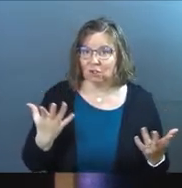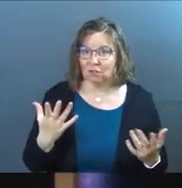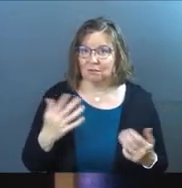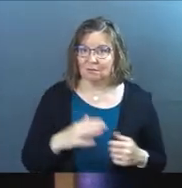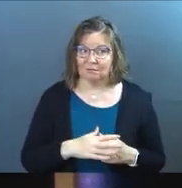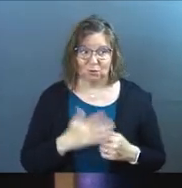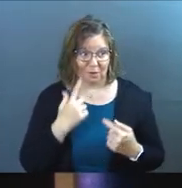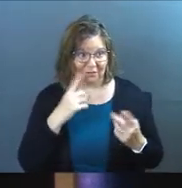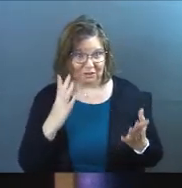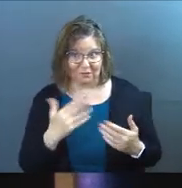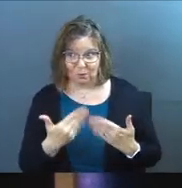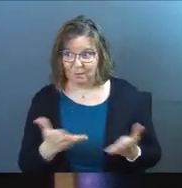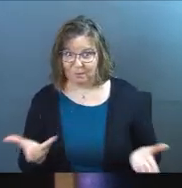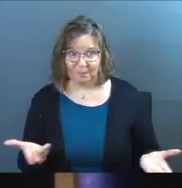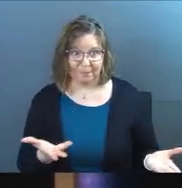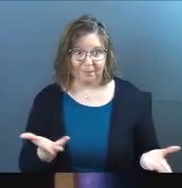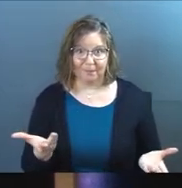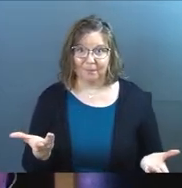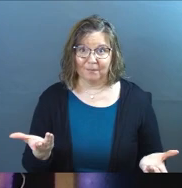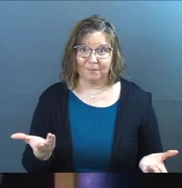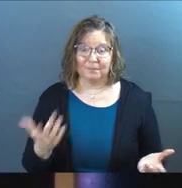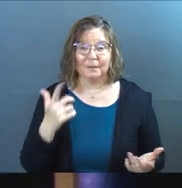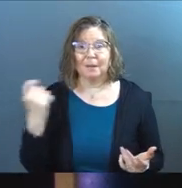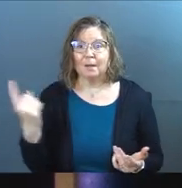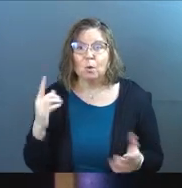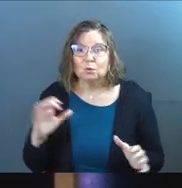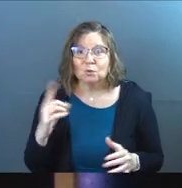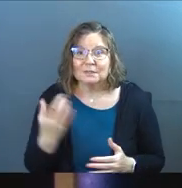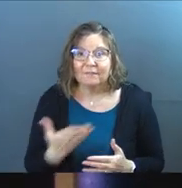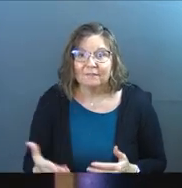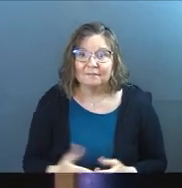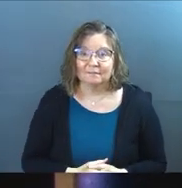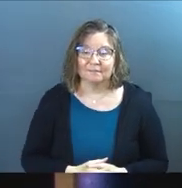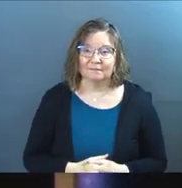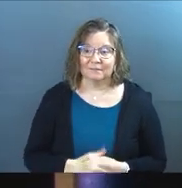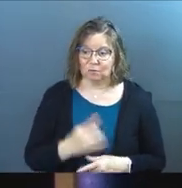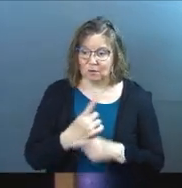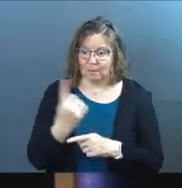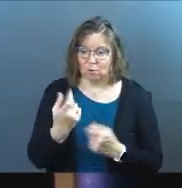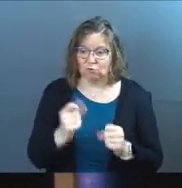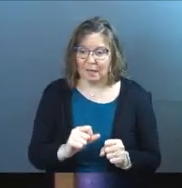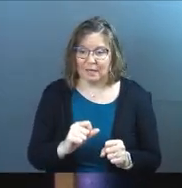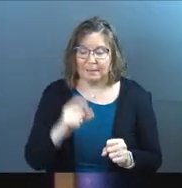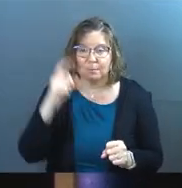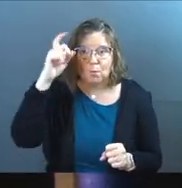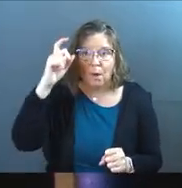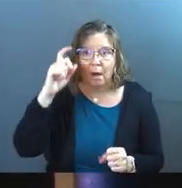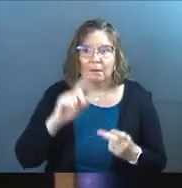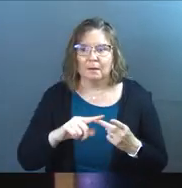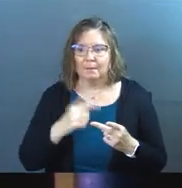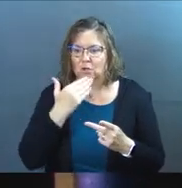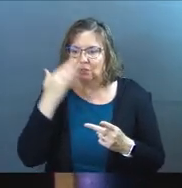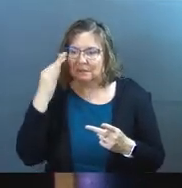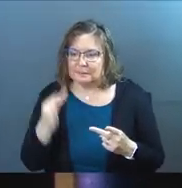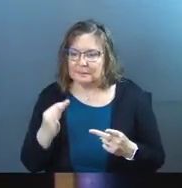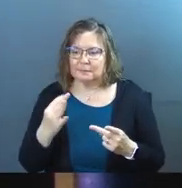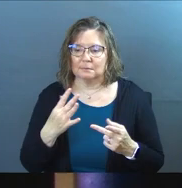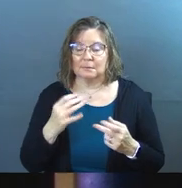Got any achievers in the room? Because I'm always doing stuff, right? I'm always trying to be wise, always trying to make good